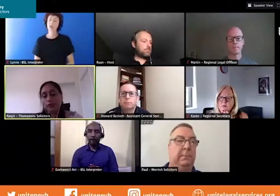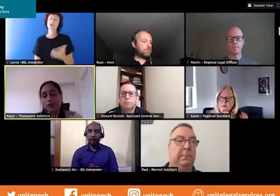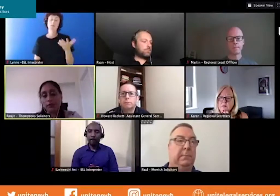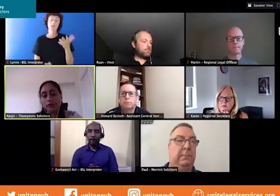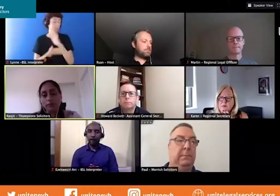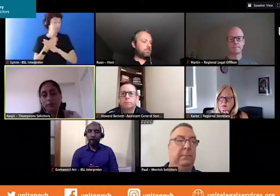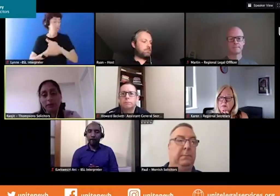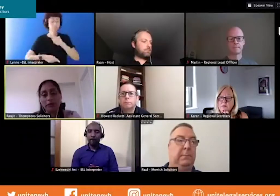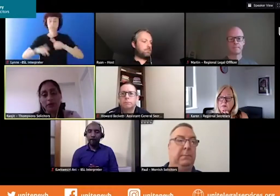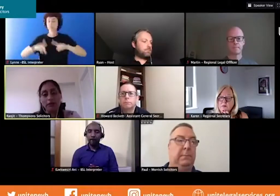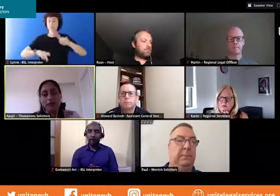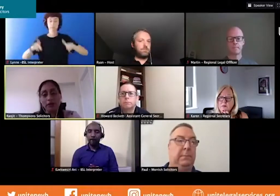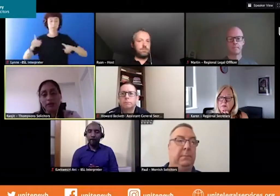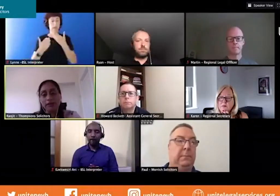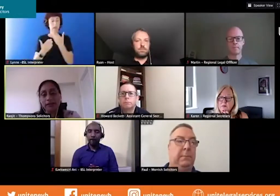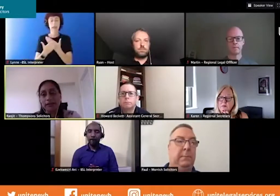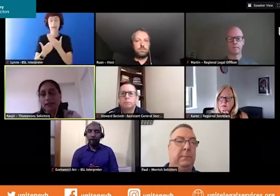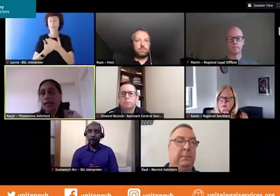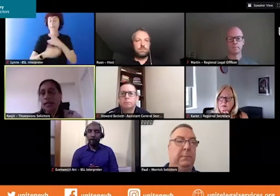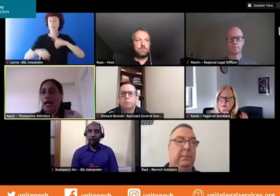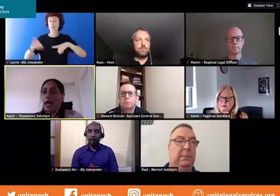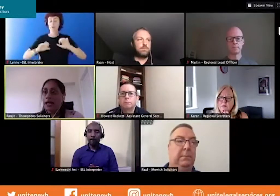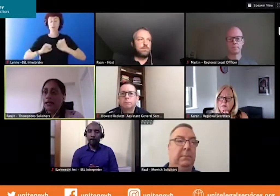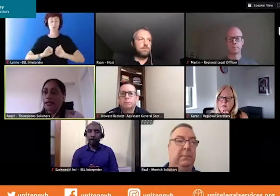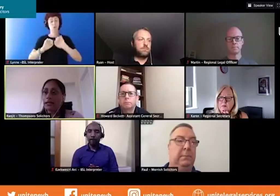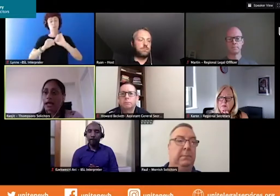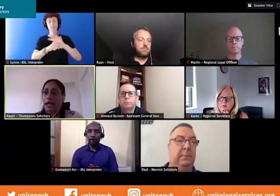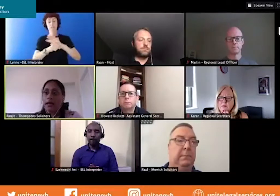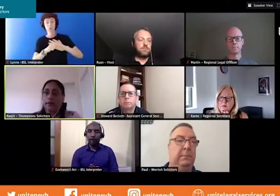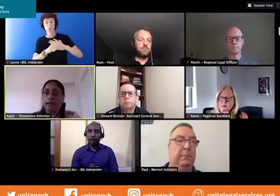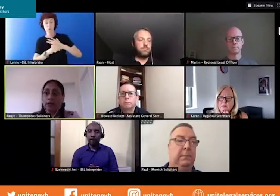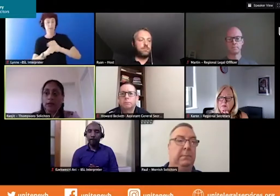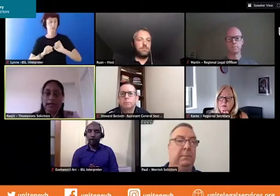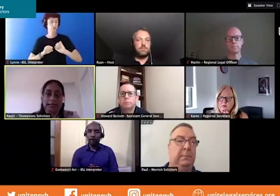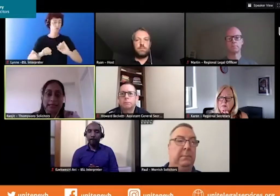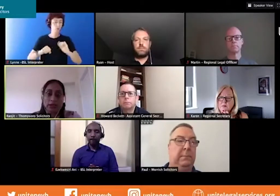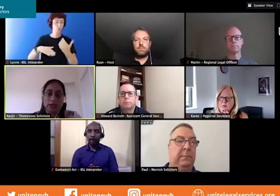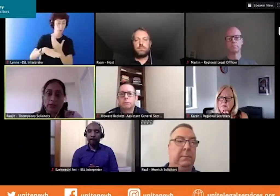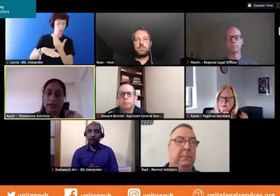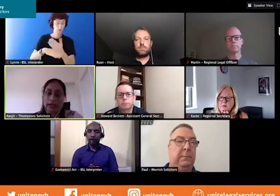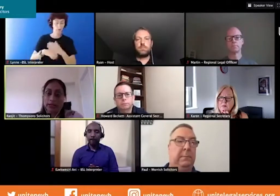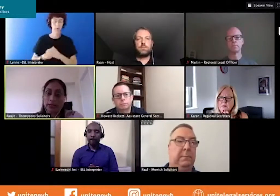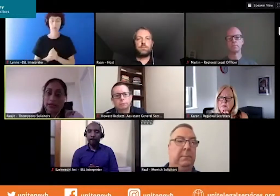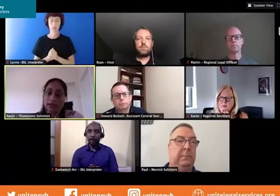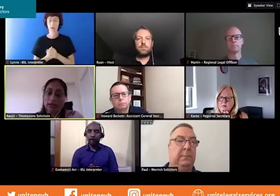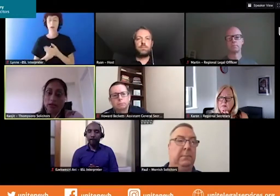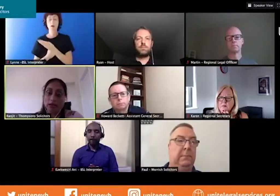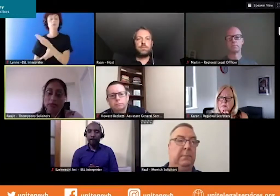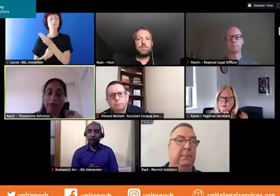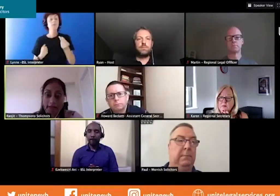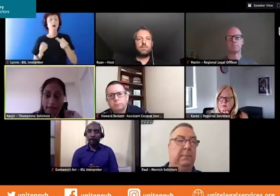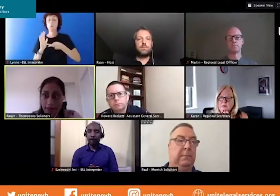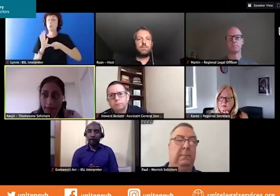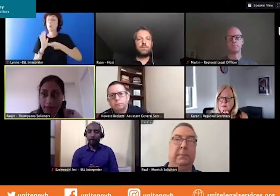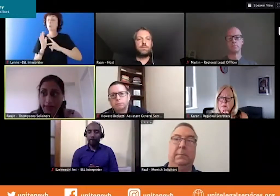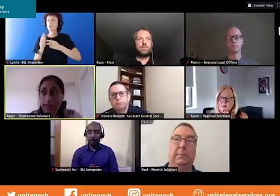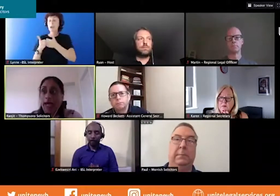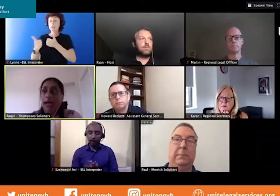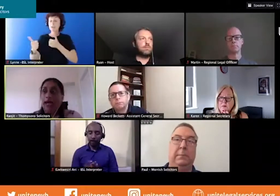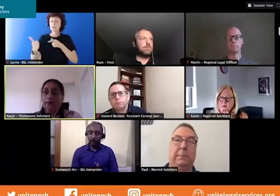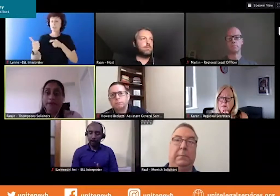employment tribunal depending on the circumstances. And in organisations where Unite are